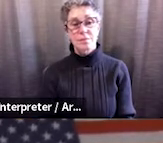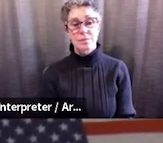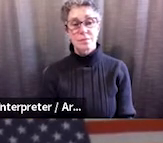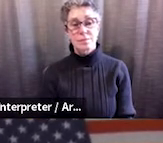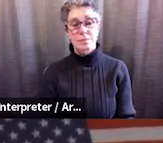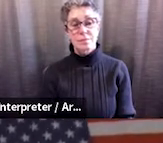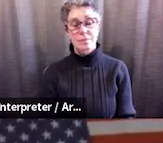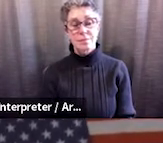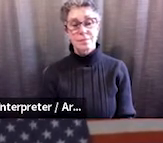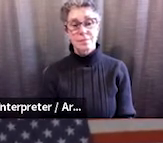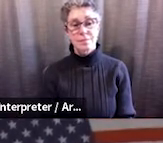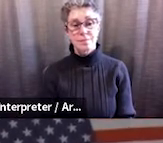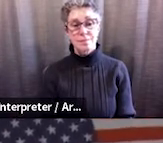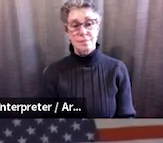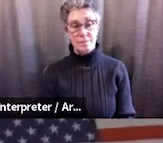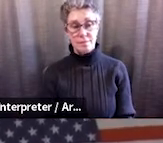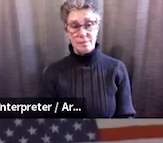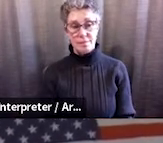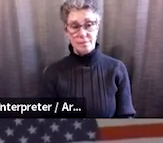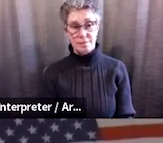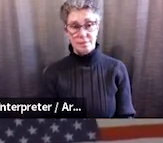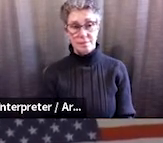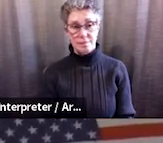So we're looking for a what?